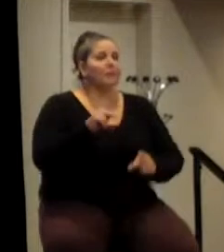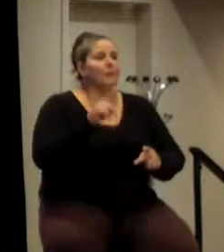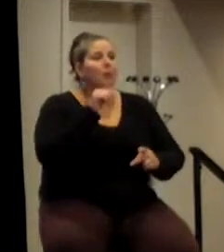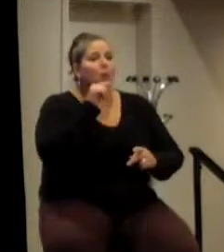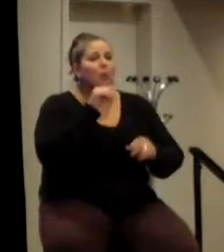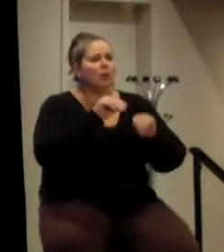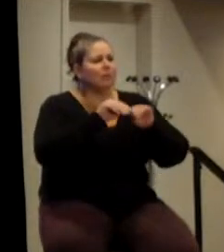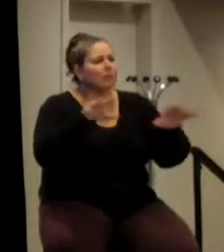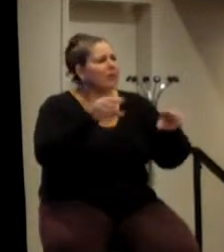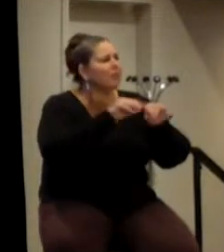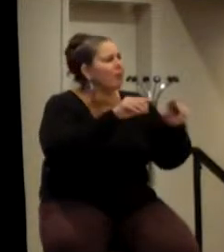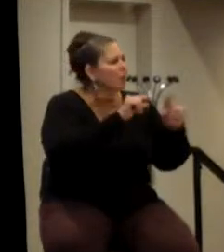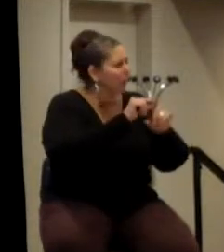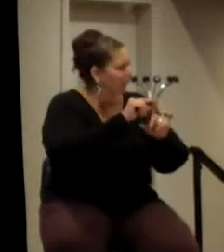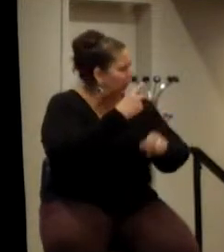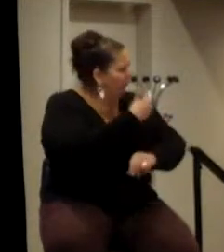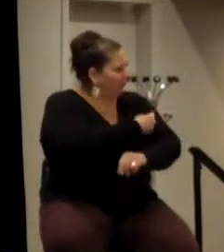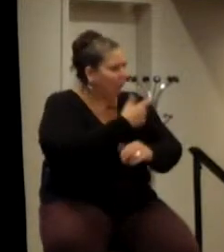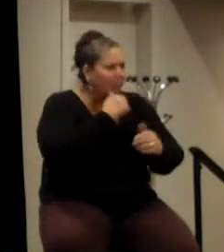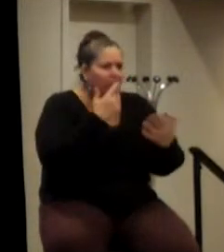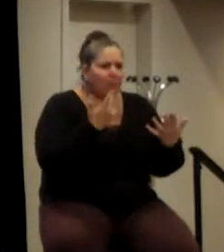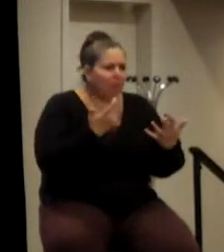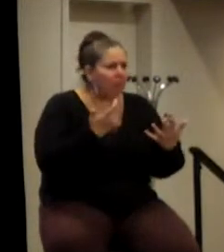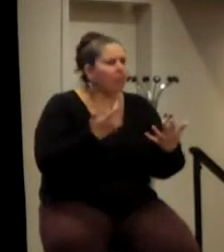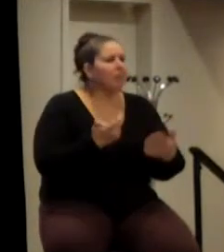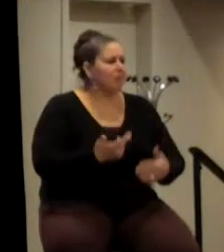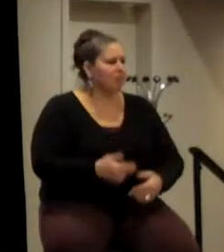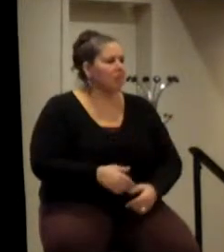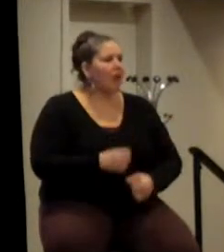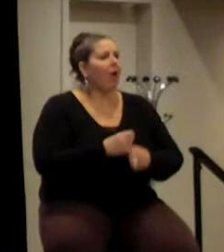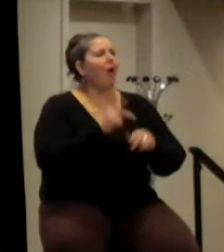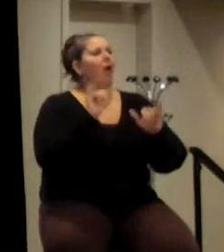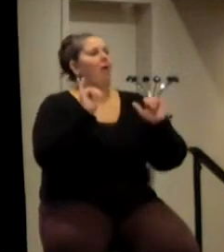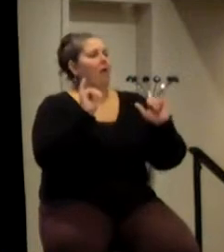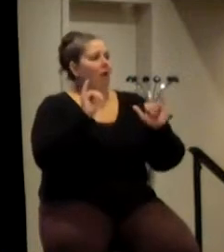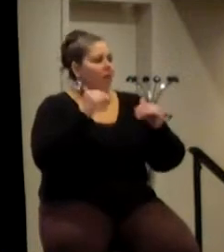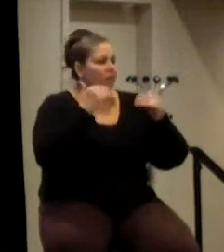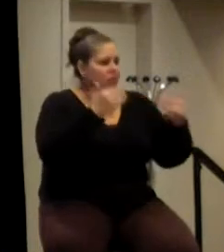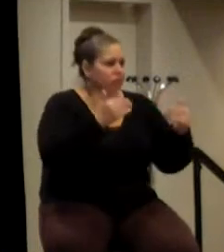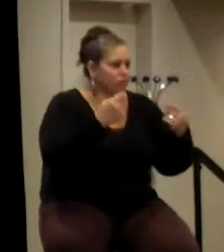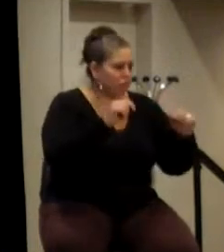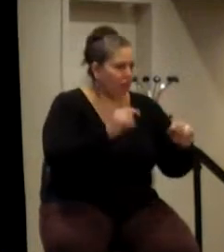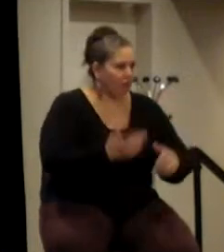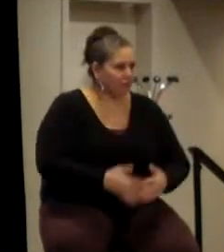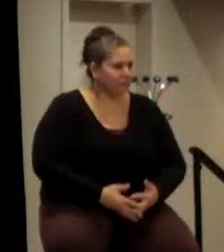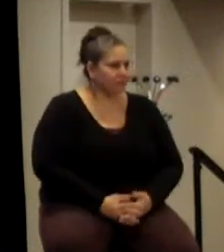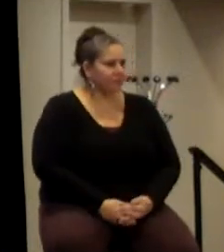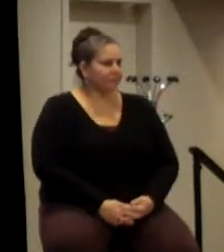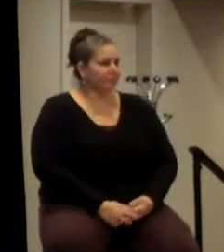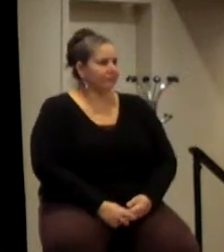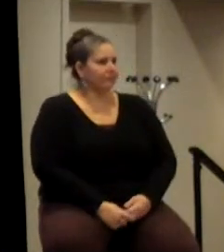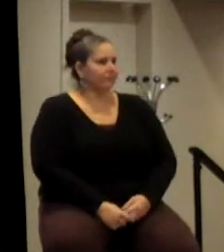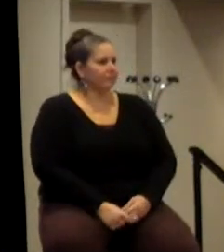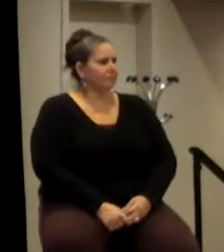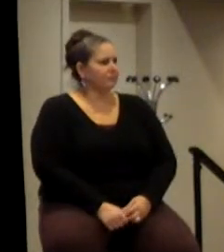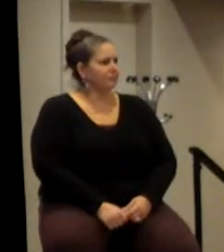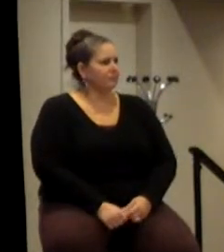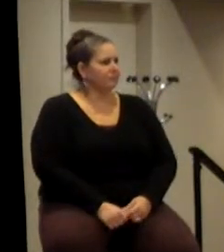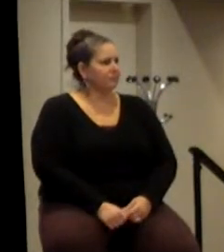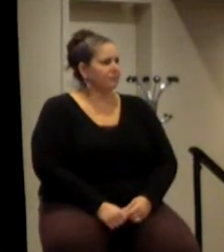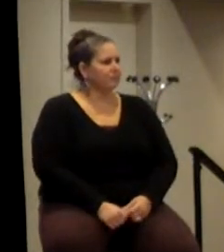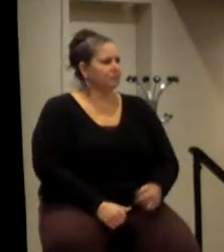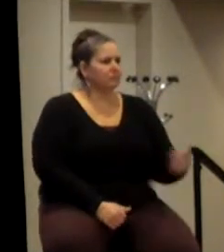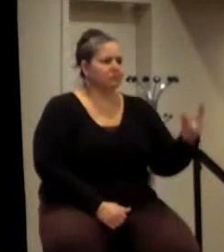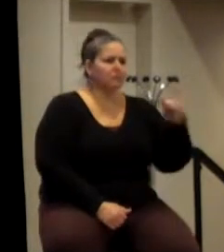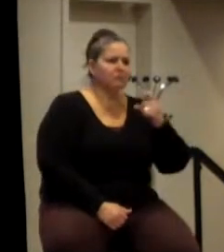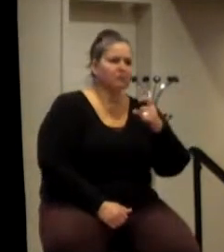Opening day of Syracuse Mets here in Syracuse, April 13th. Will there be fans there? I think so. We'll work with, we haven't talked to the Mets yet